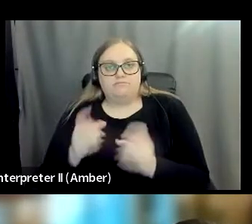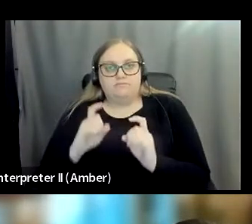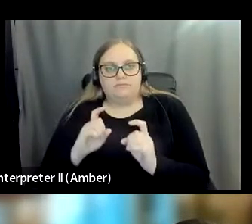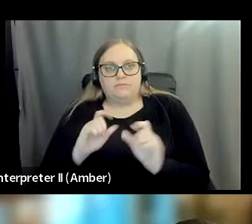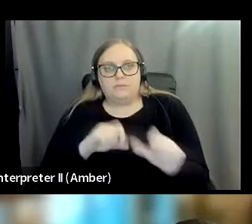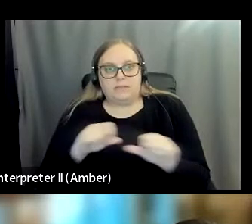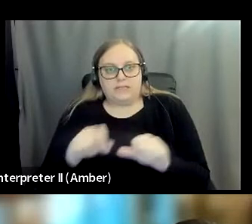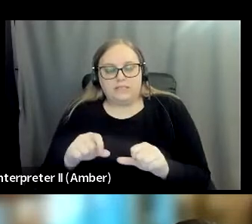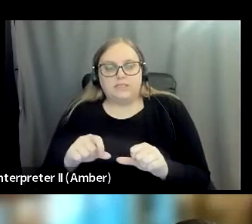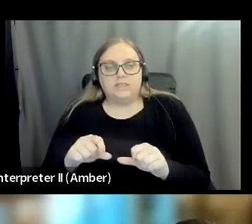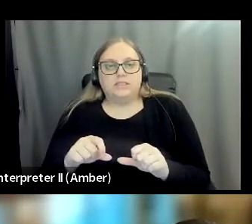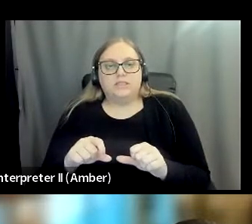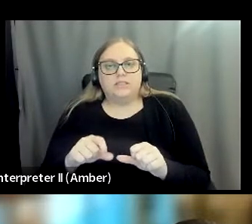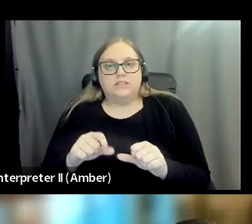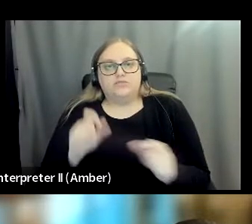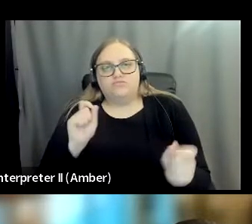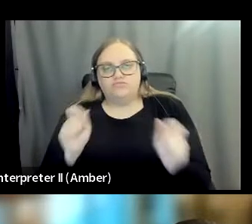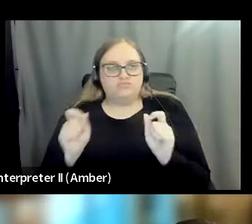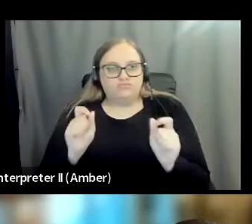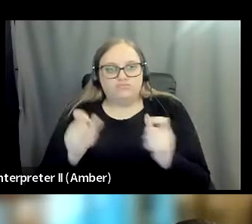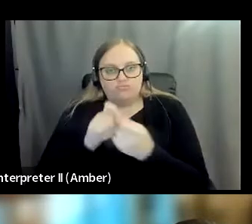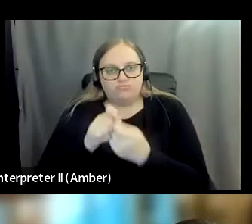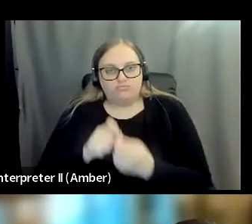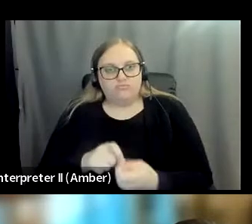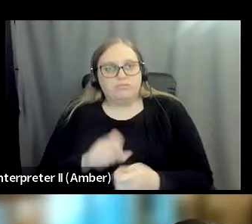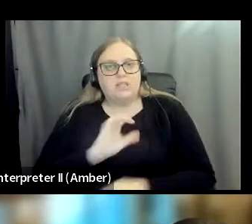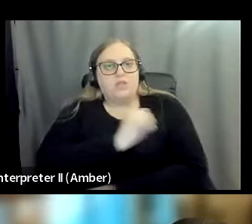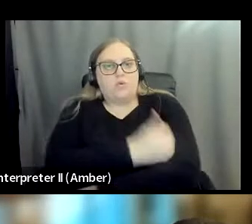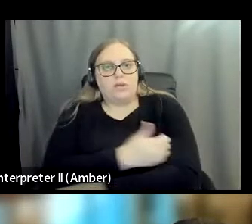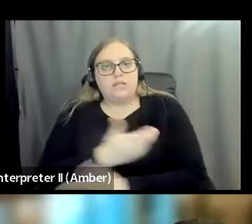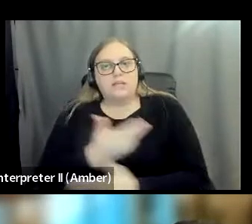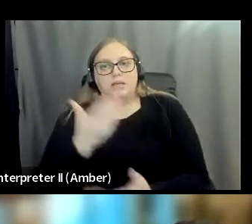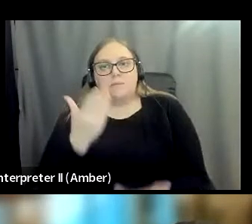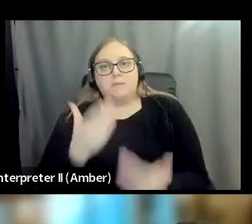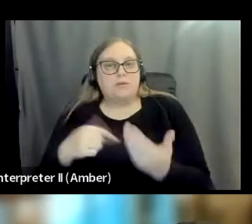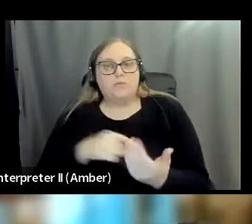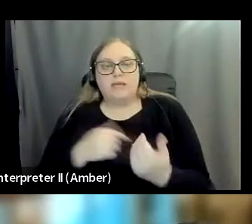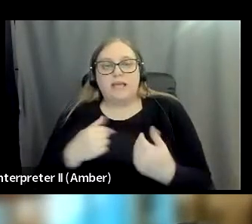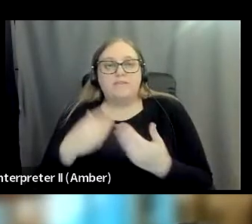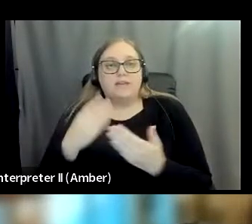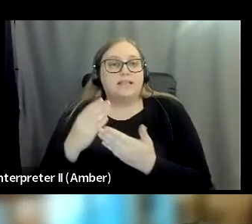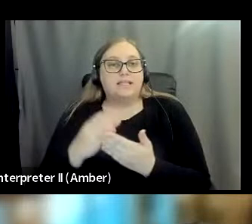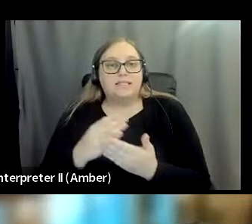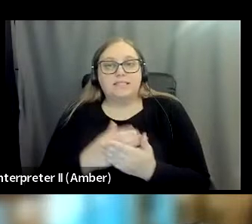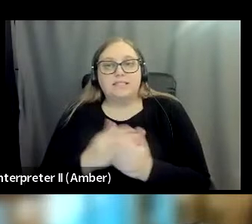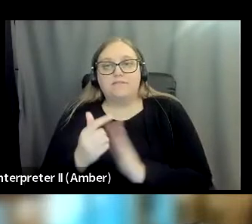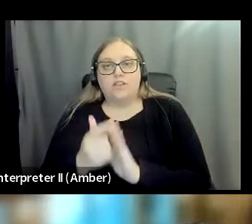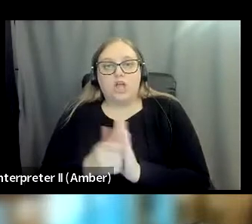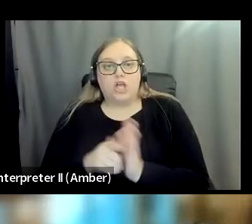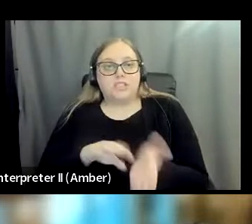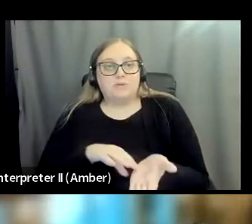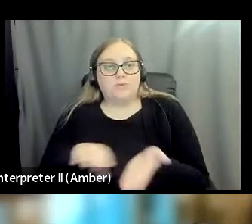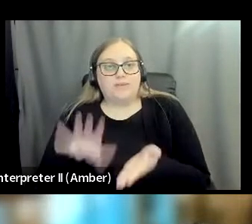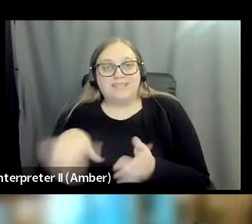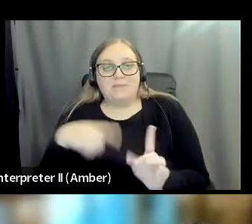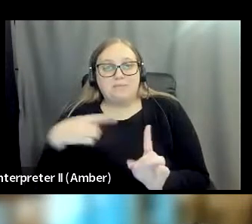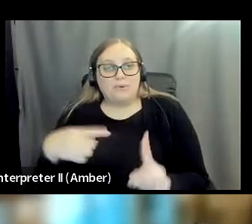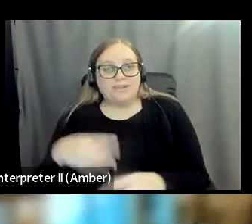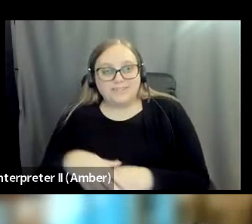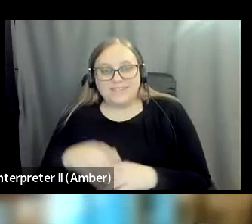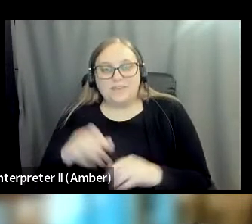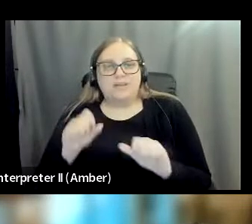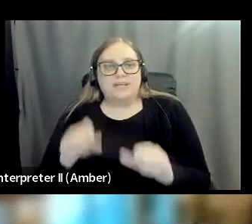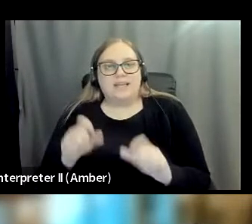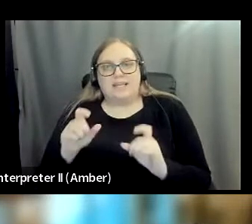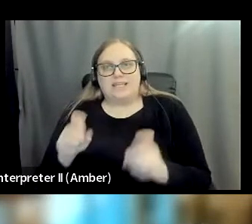to refine the authority. Maybe we'll even have a list of laws to be waived, and we can give